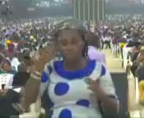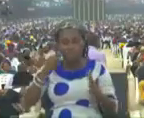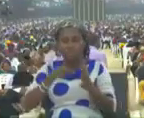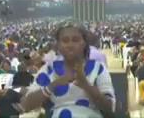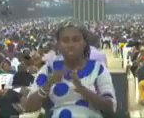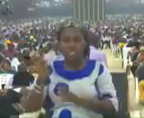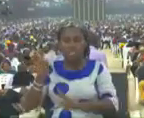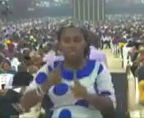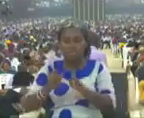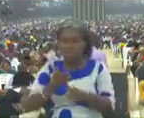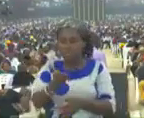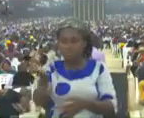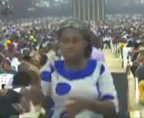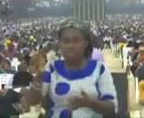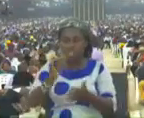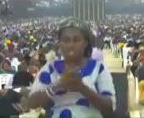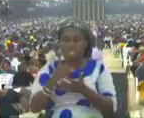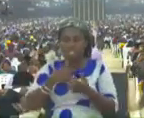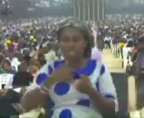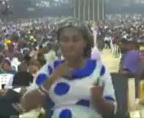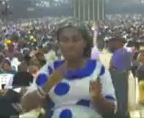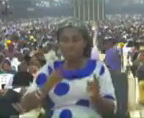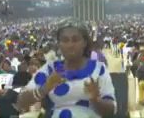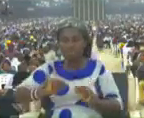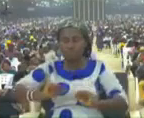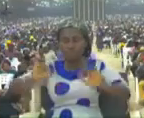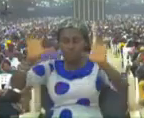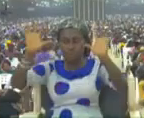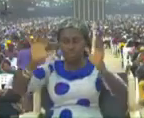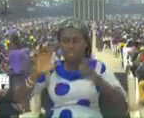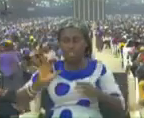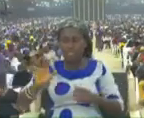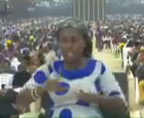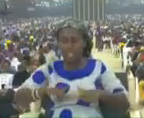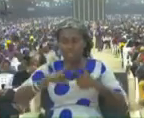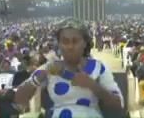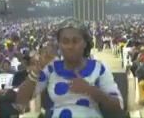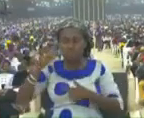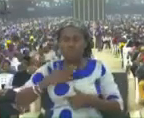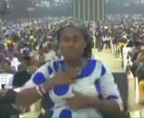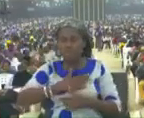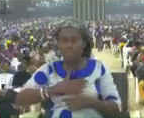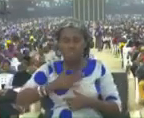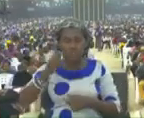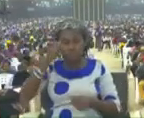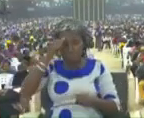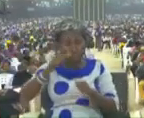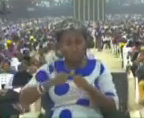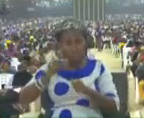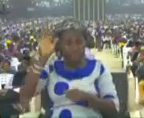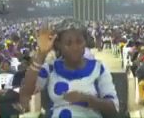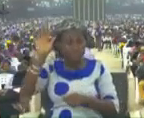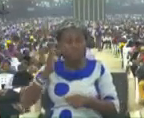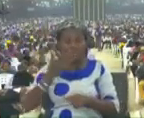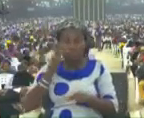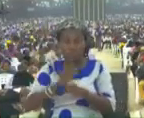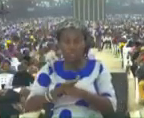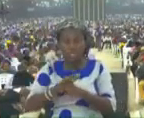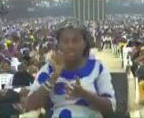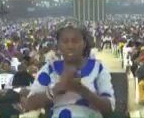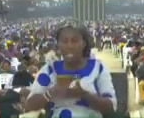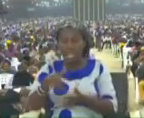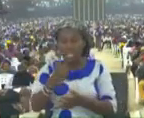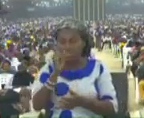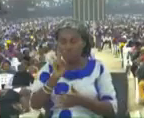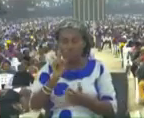who have come forward to surrender their lives to you. Please remember your promise that whosoever will come unto